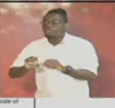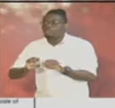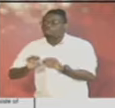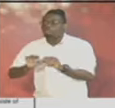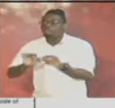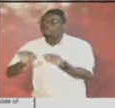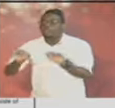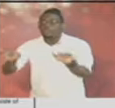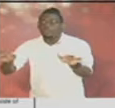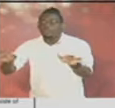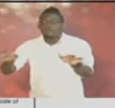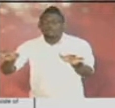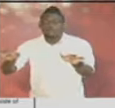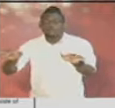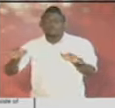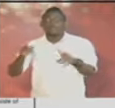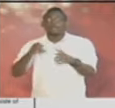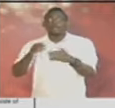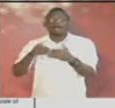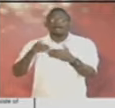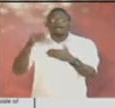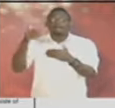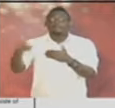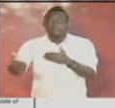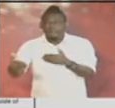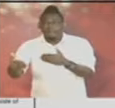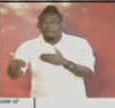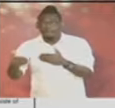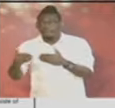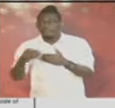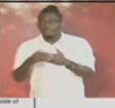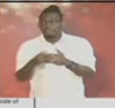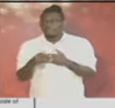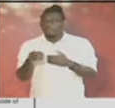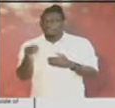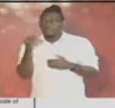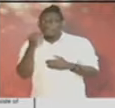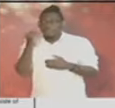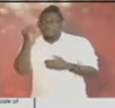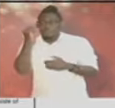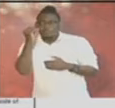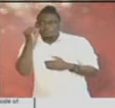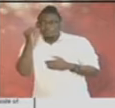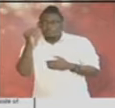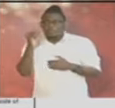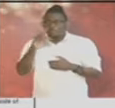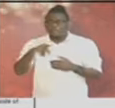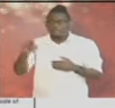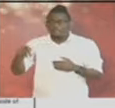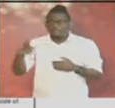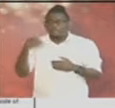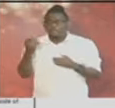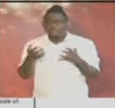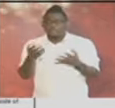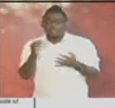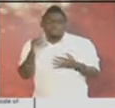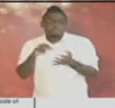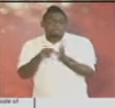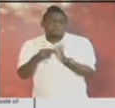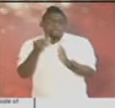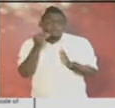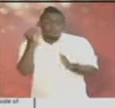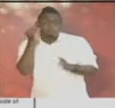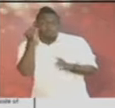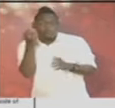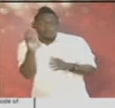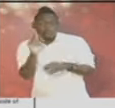index cases, and those primary contacts could be at home, at work, in any other setting where people come